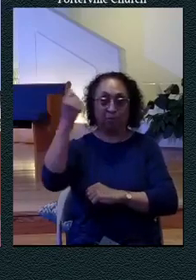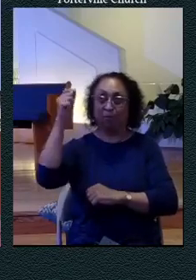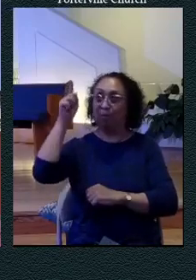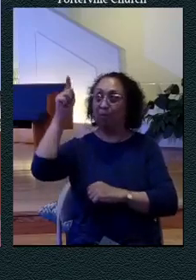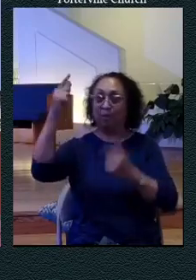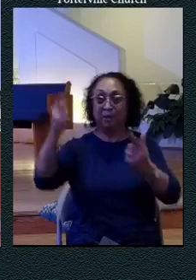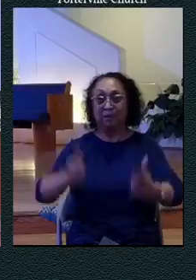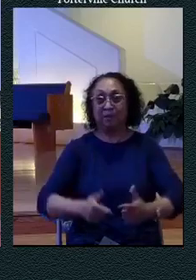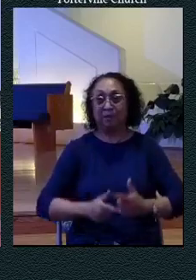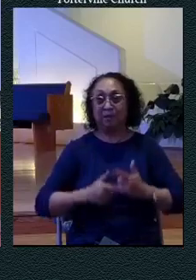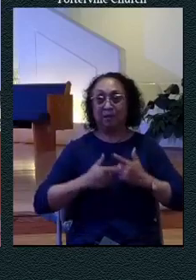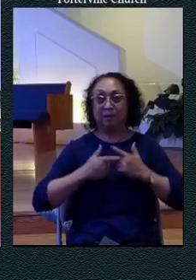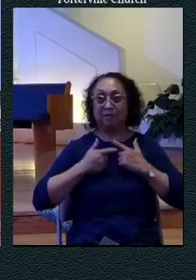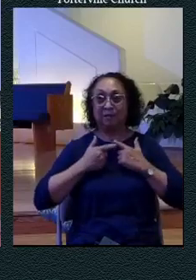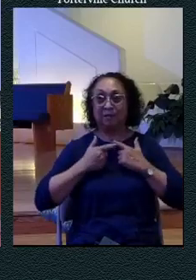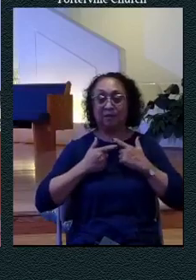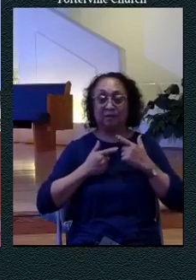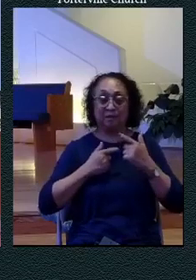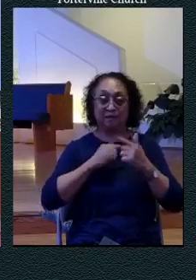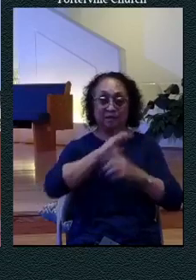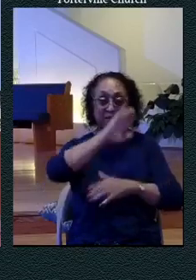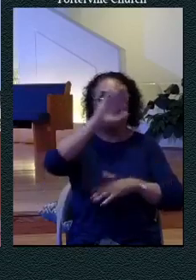tomorrow. Because he